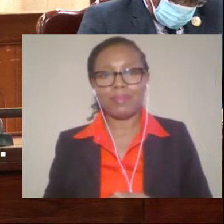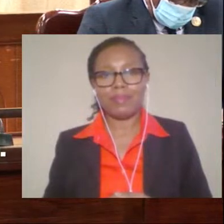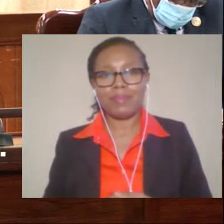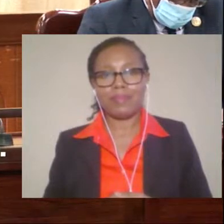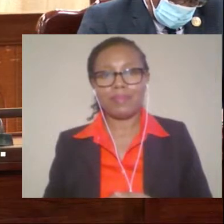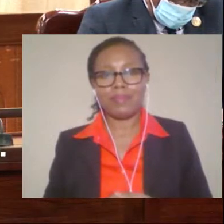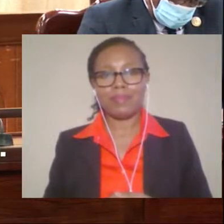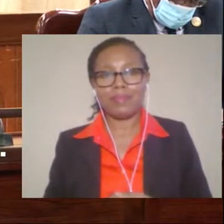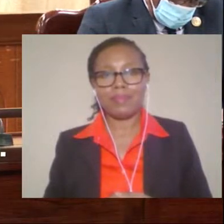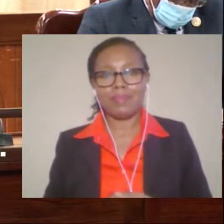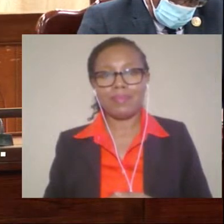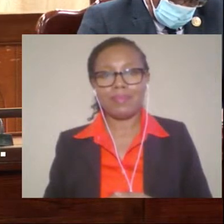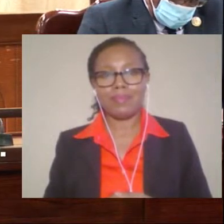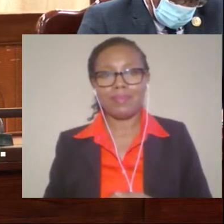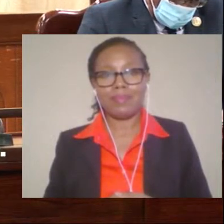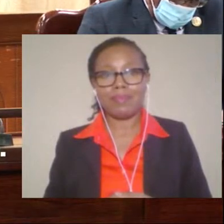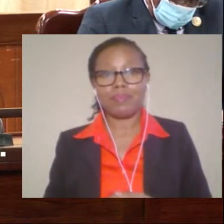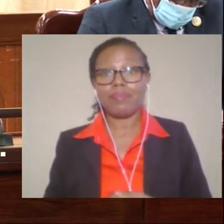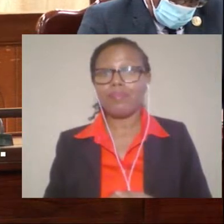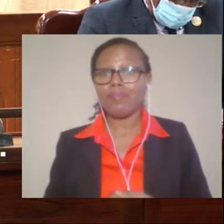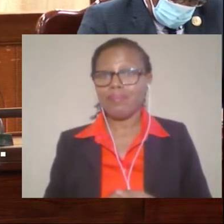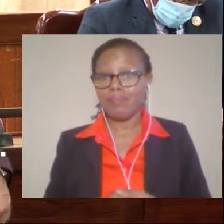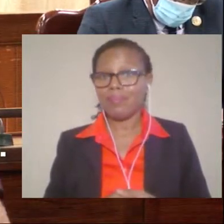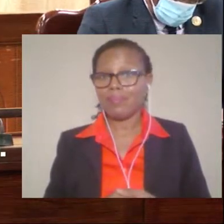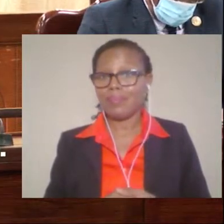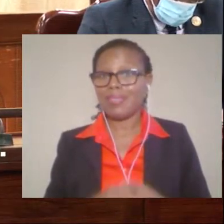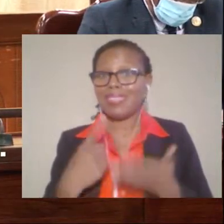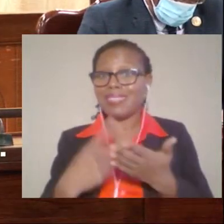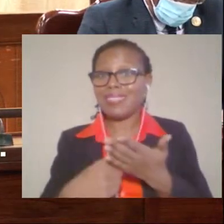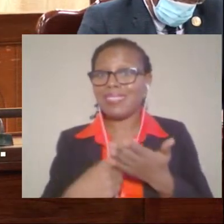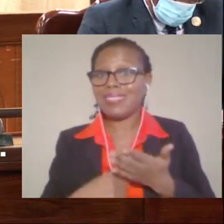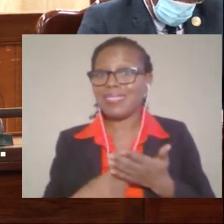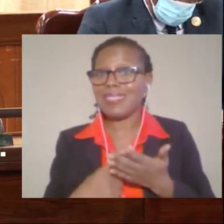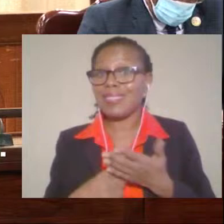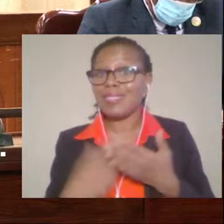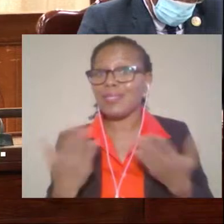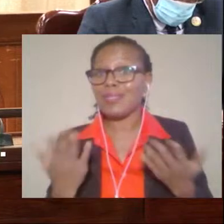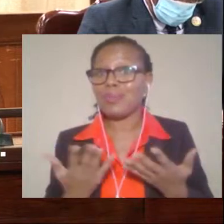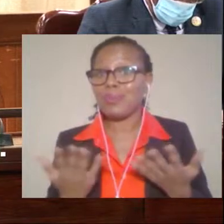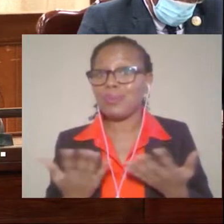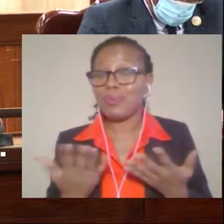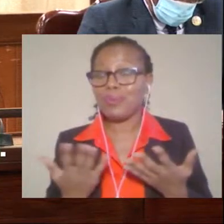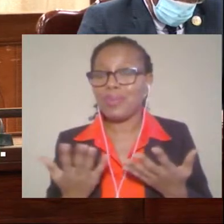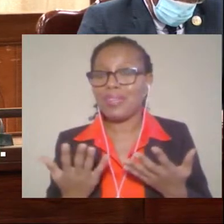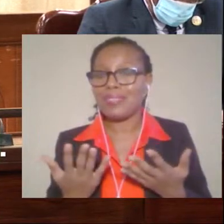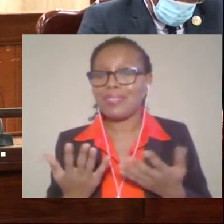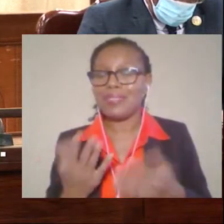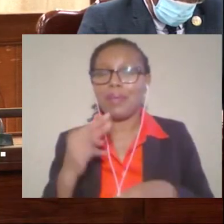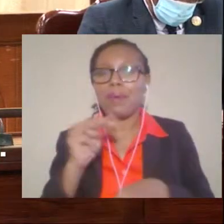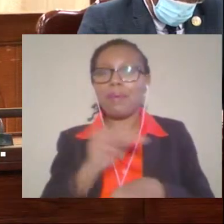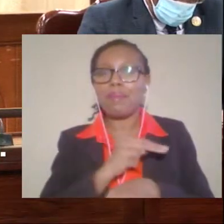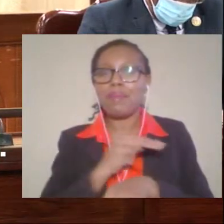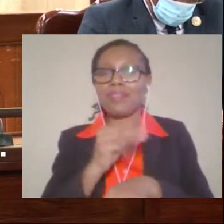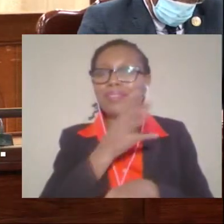The discussion is about how contracts within the Ministry of Agriculture are awarded.